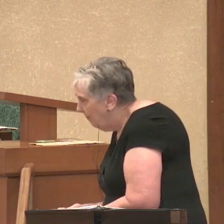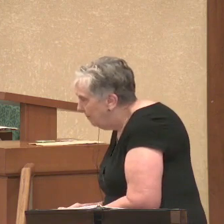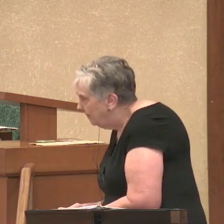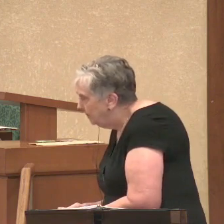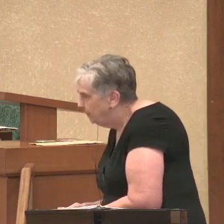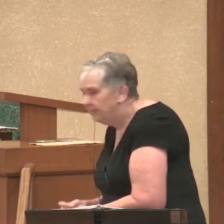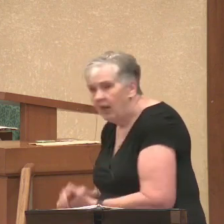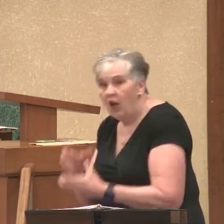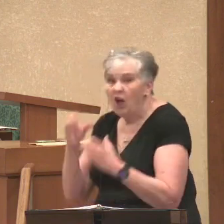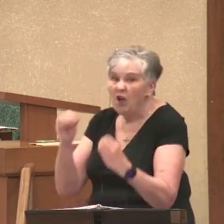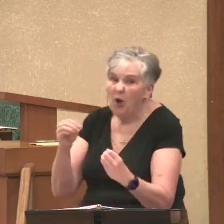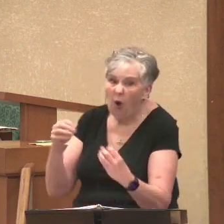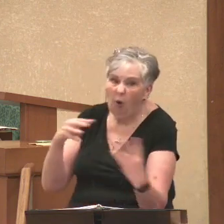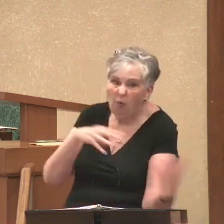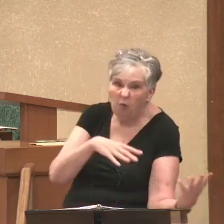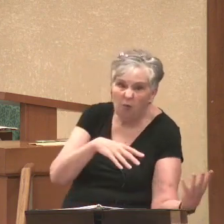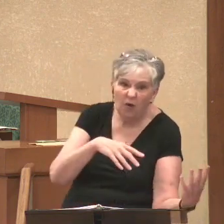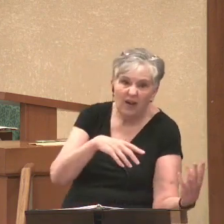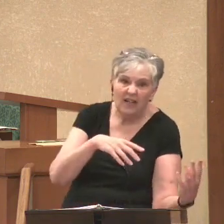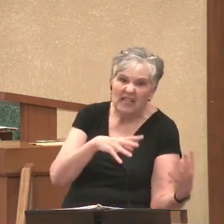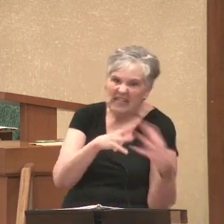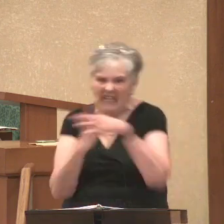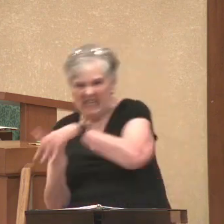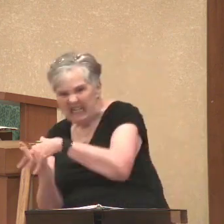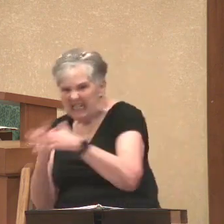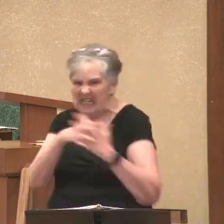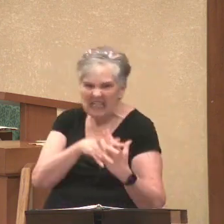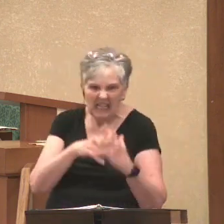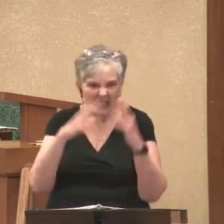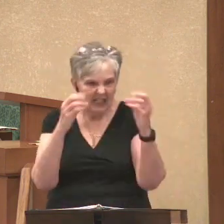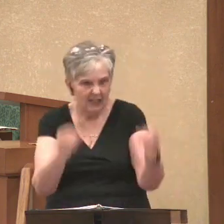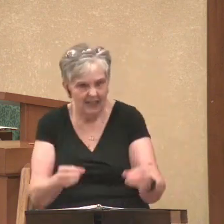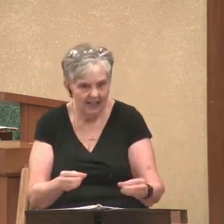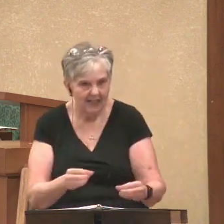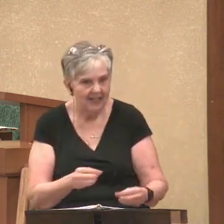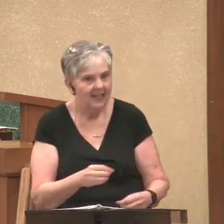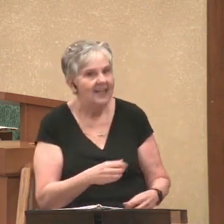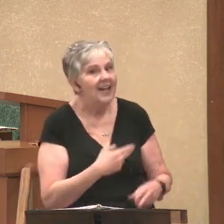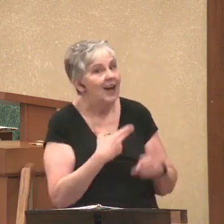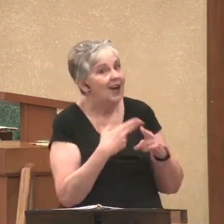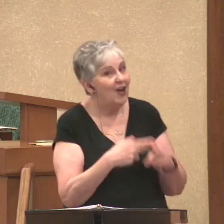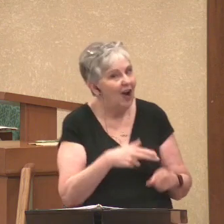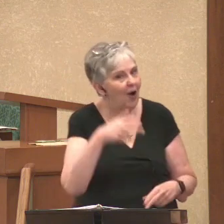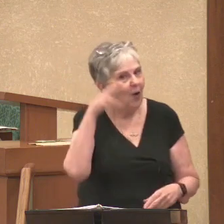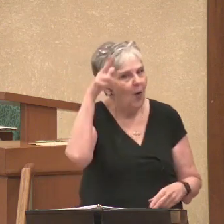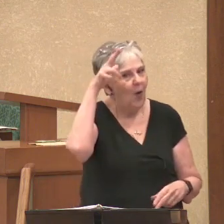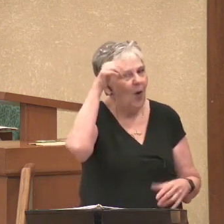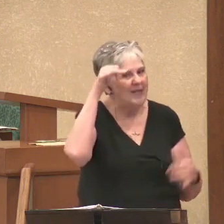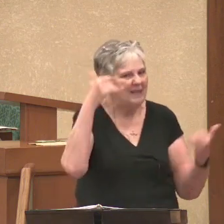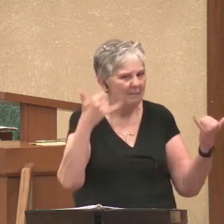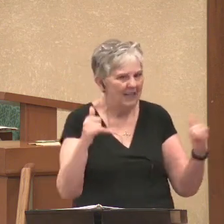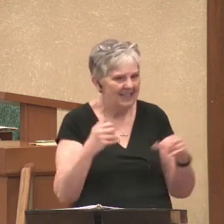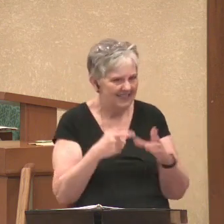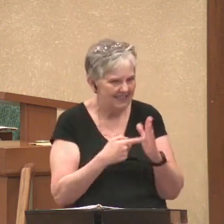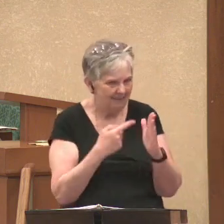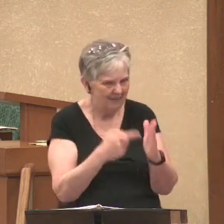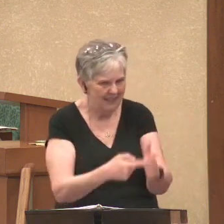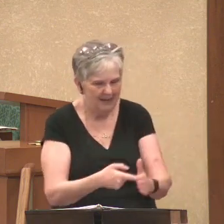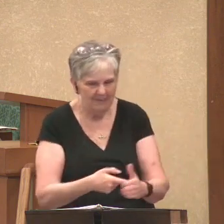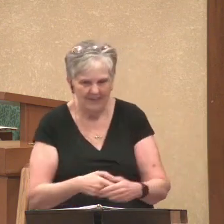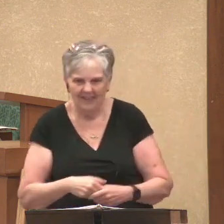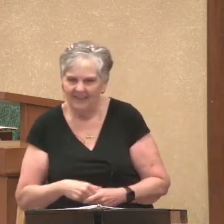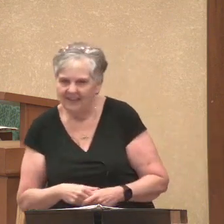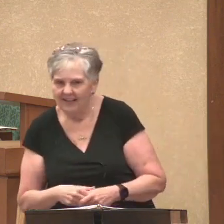No wrestling? Yeah, well, I think they call that like horseplay or roughhousing sometimes. What are some other rules?